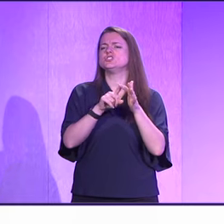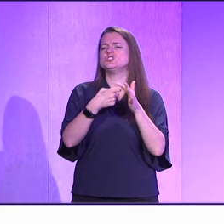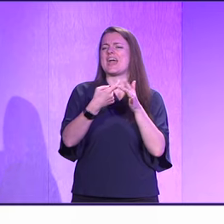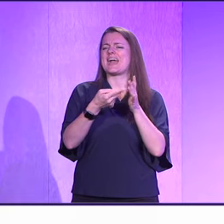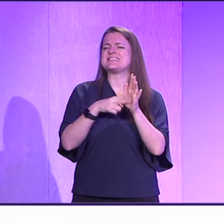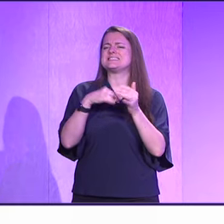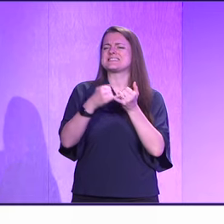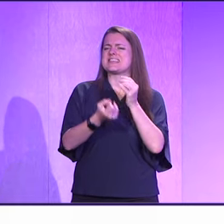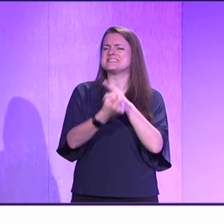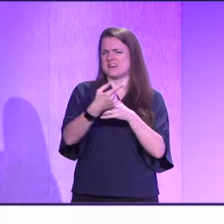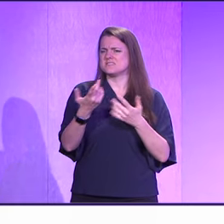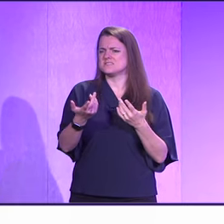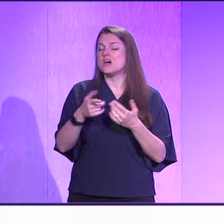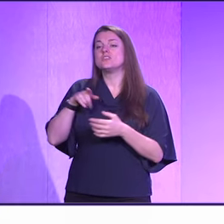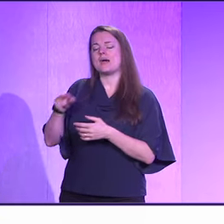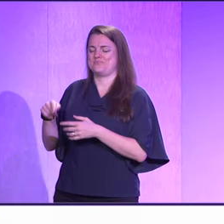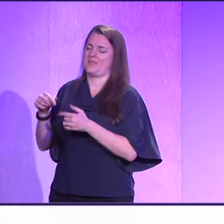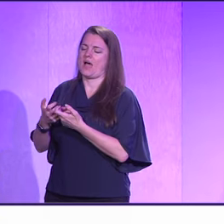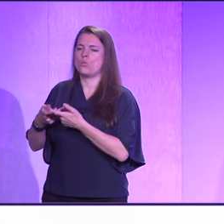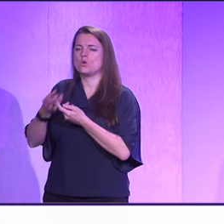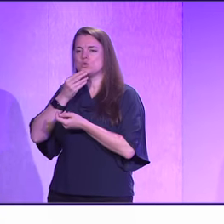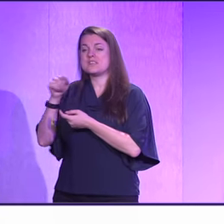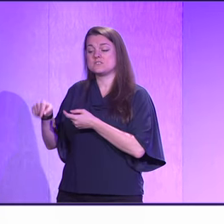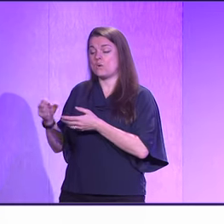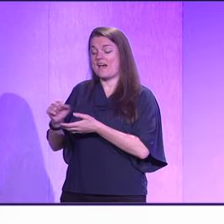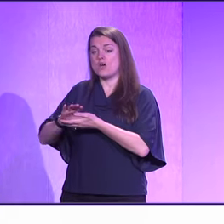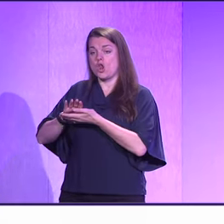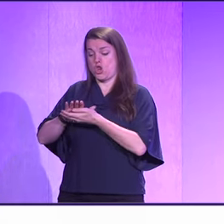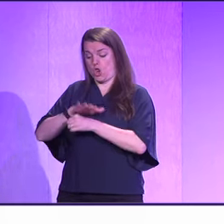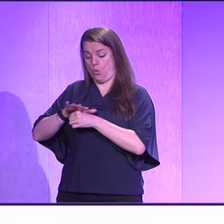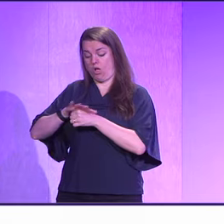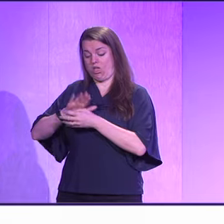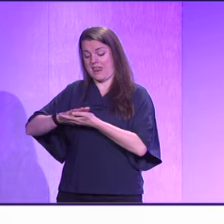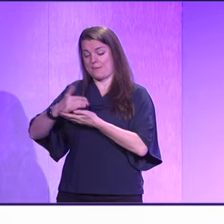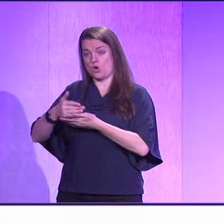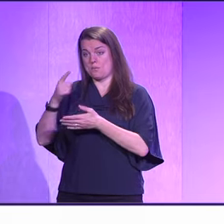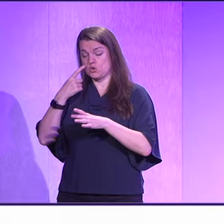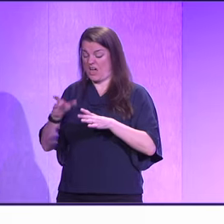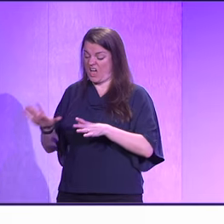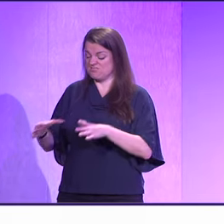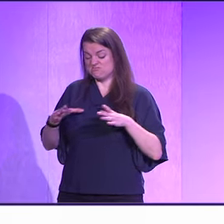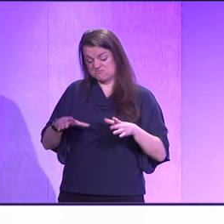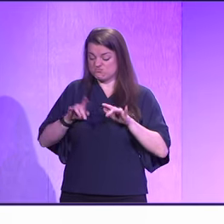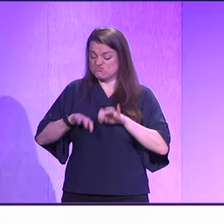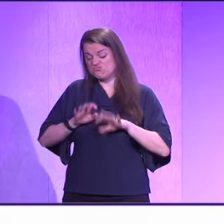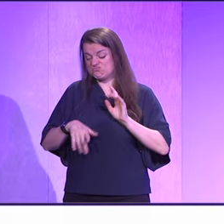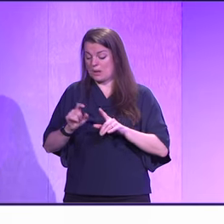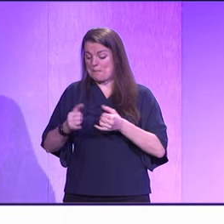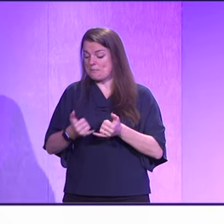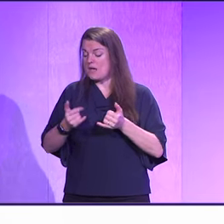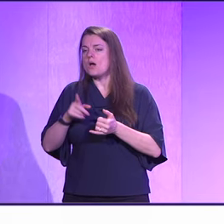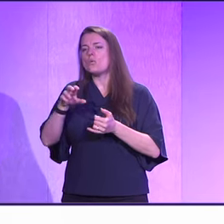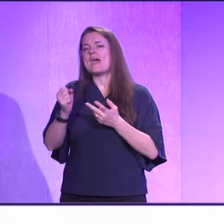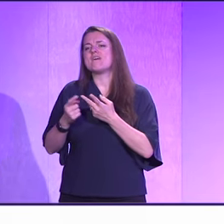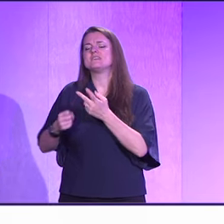way the Jenkins works at this place is there's a local one you can run your laptop to test your configuration changes and click around to go if you want. There's a